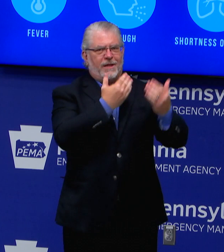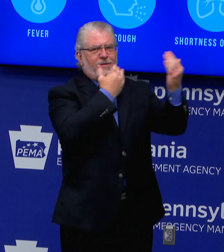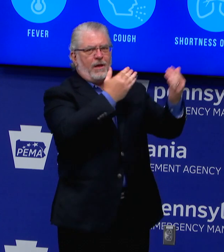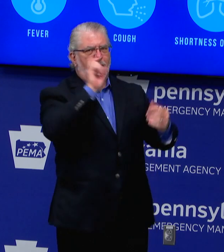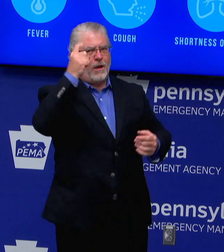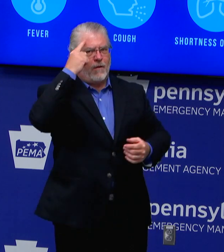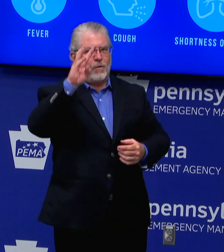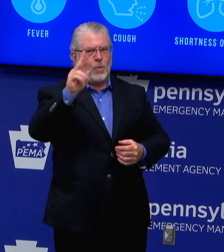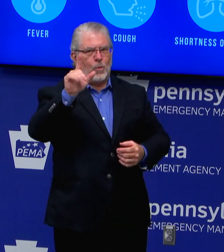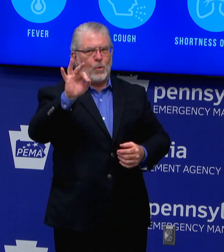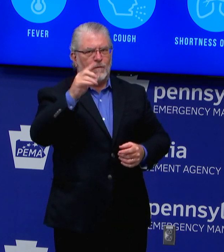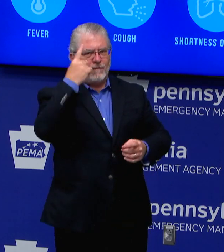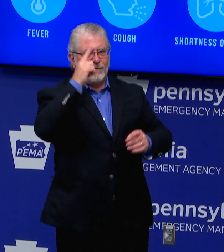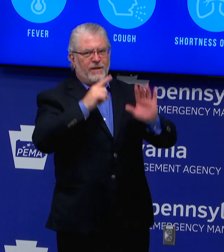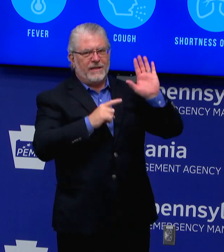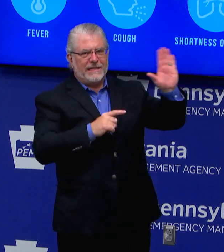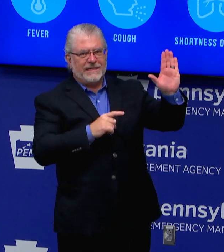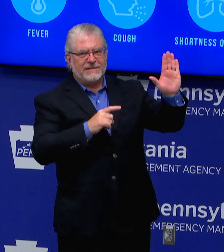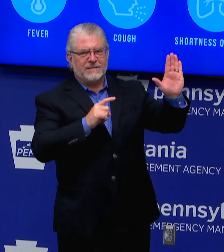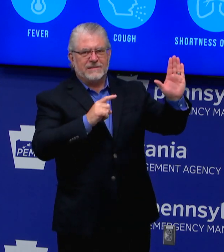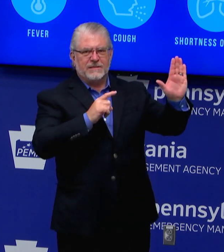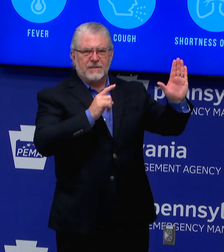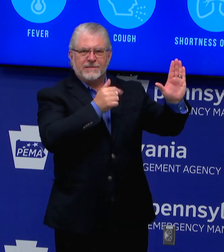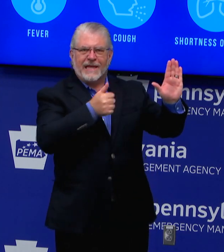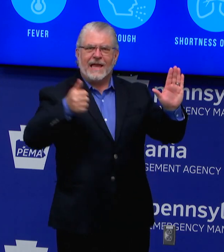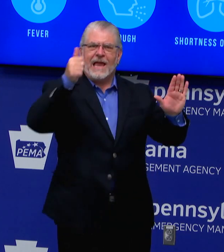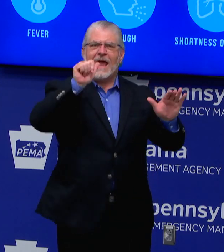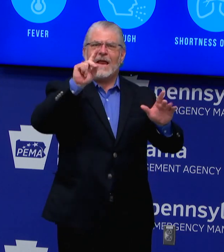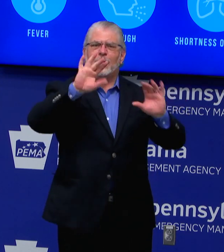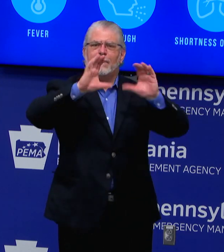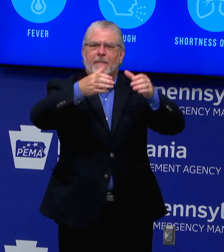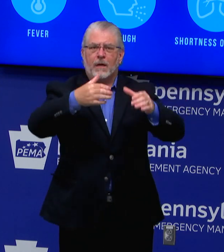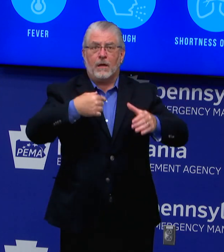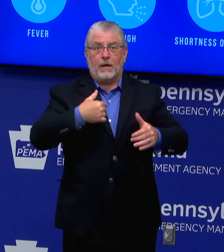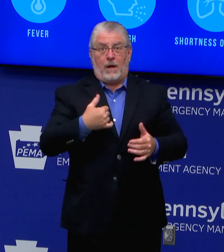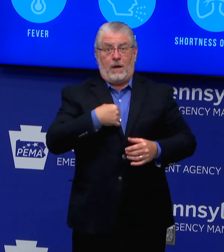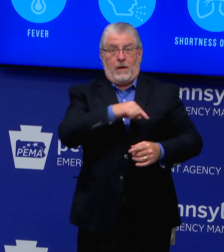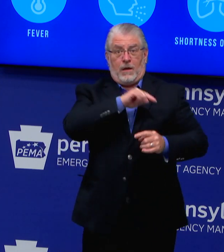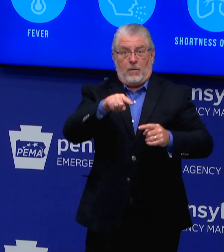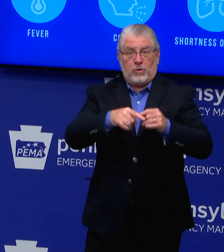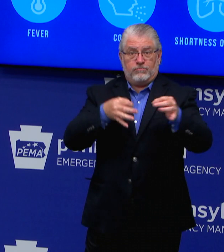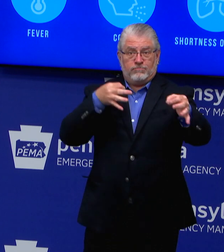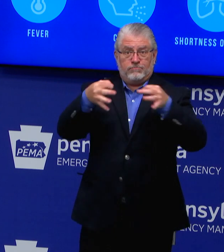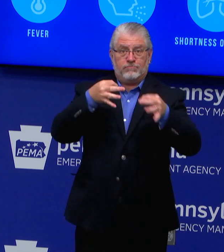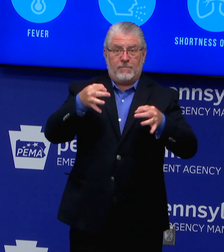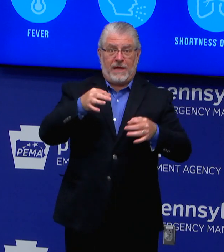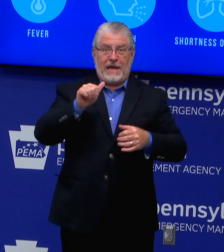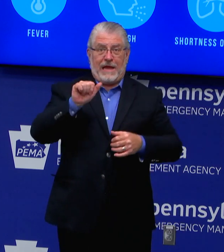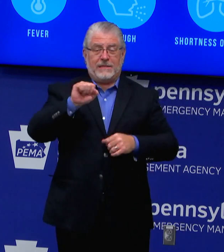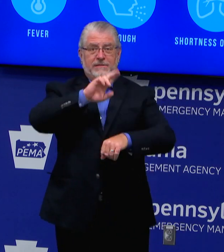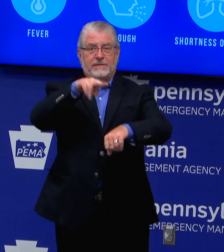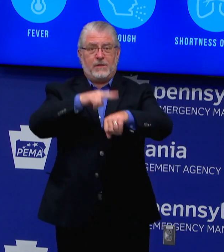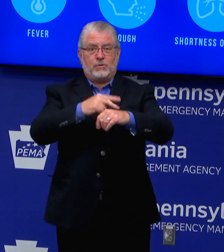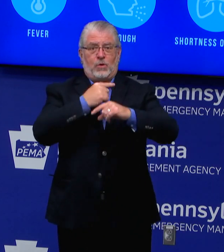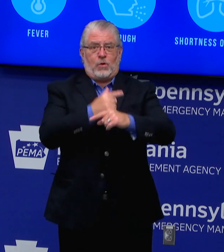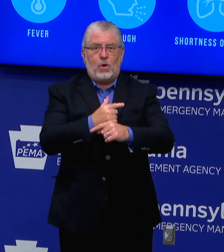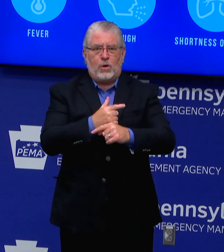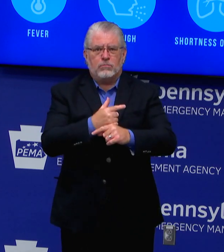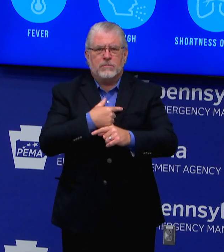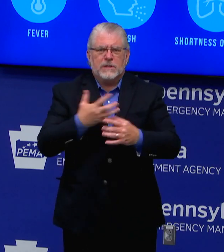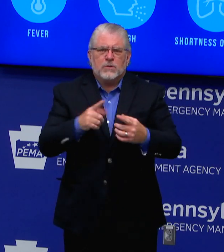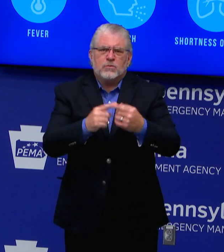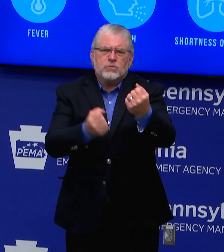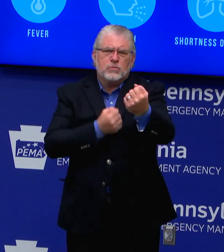administration for the opportunity to speak to you today regarding the Pennsylvania National Guard's response efforts in support of the Commonwealth